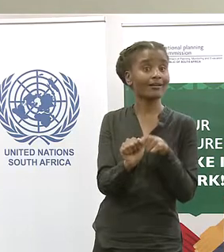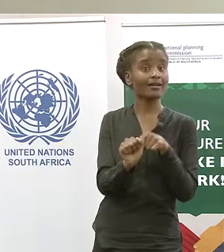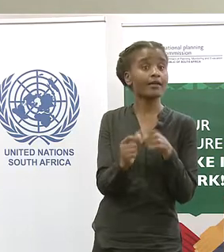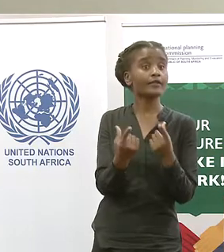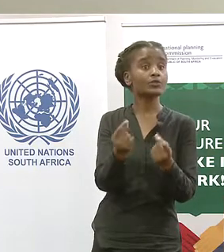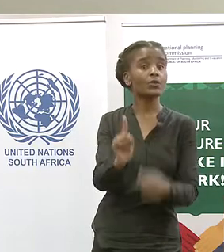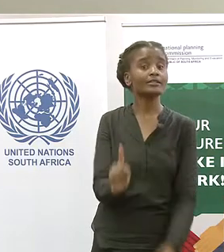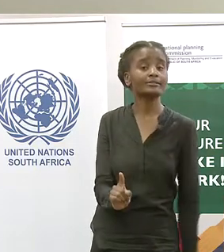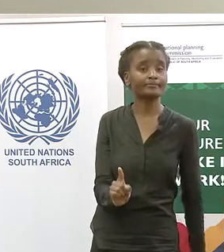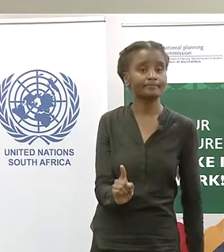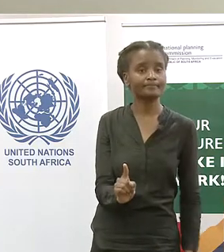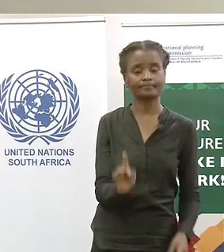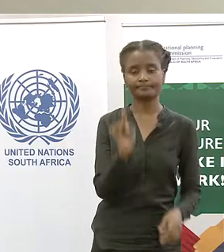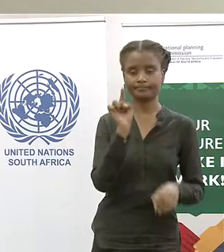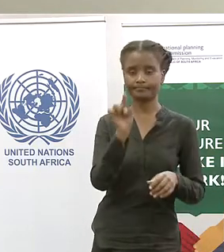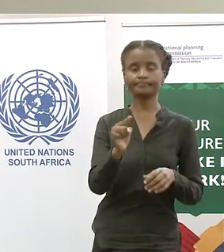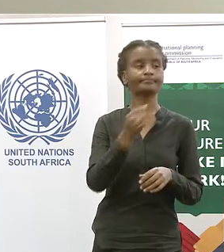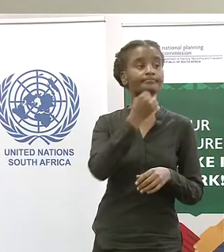was basically to say,